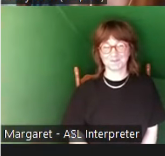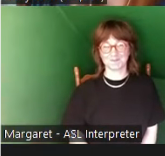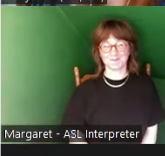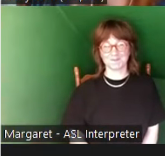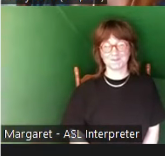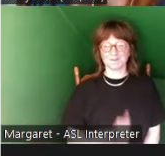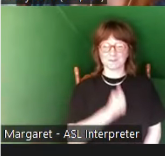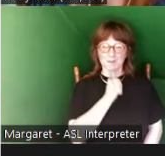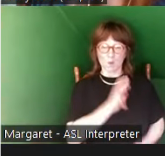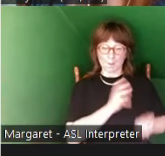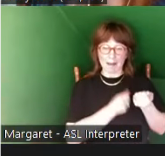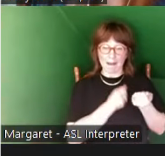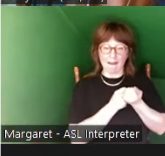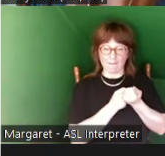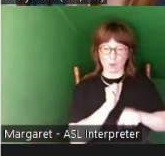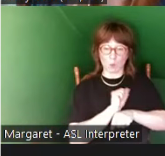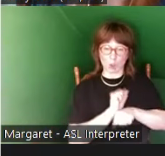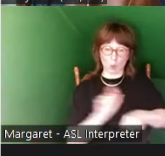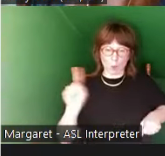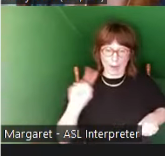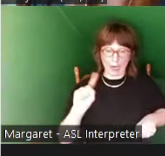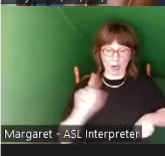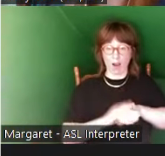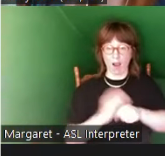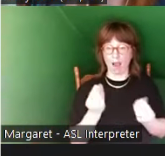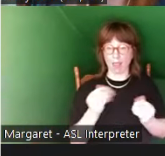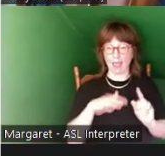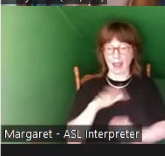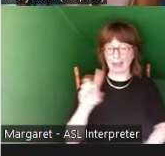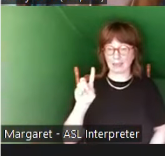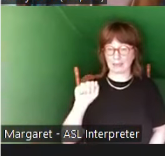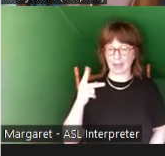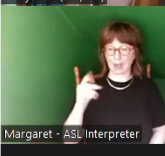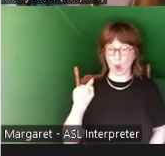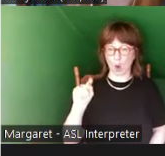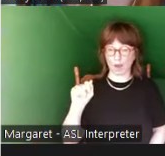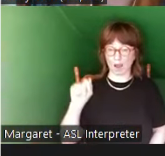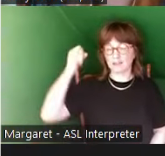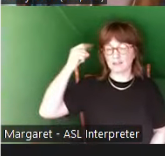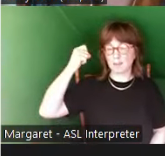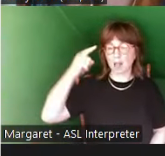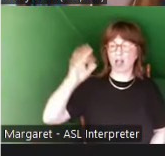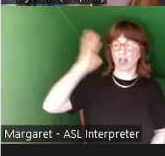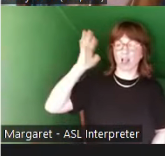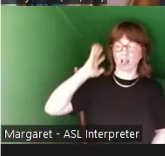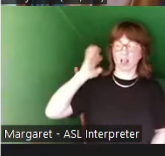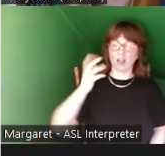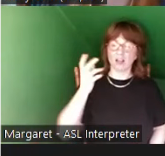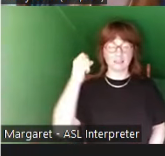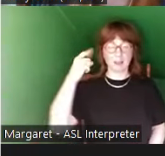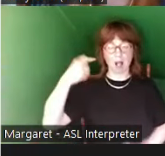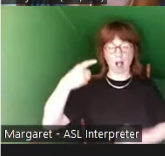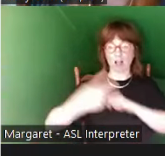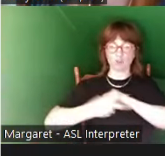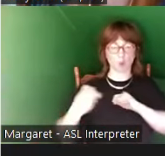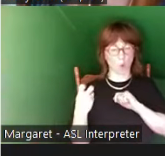Women's Advocates work takes place on Dakota land. The area that is now St. Paul was stolen from the Dakota people by the